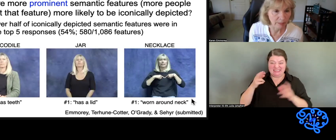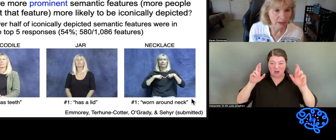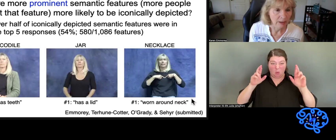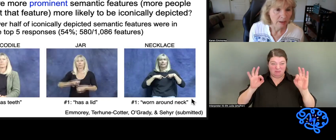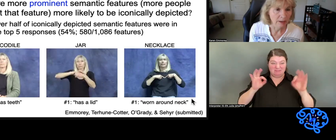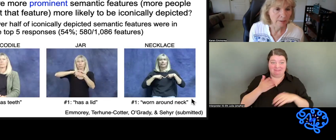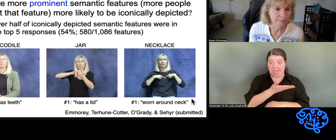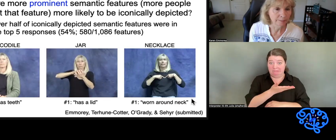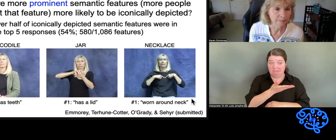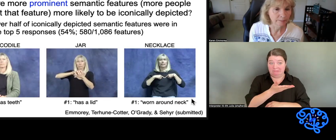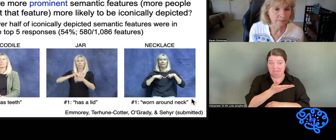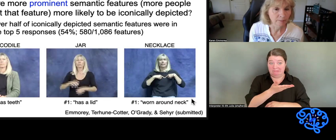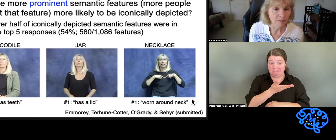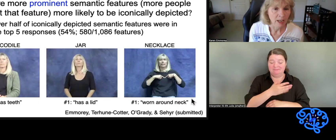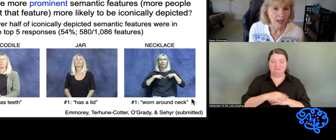catch up.